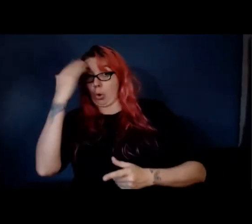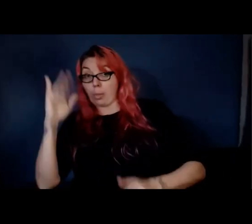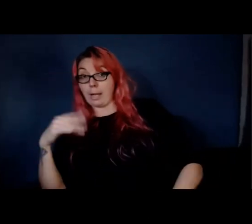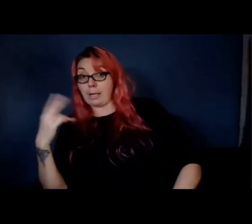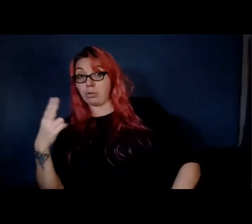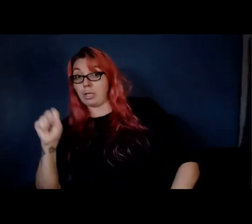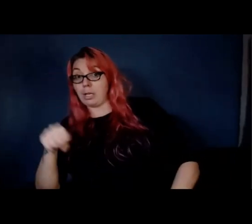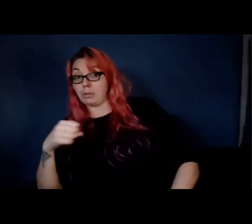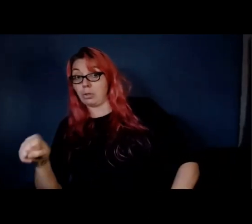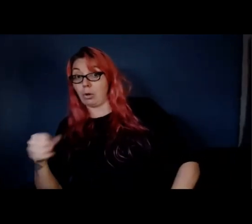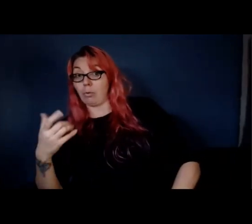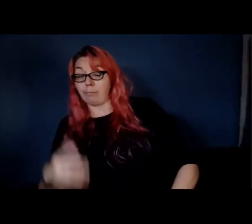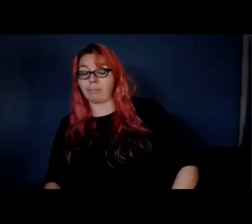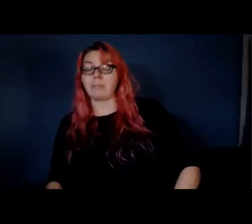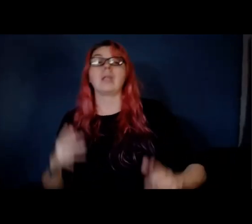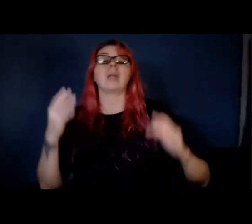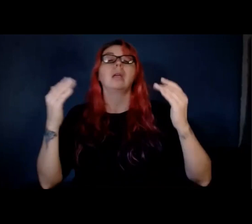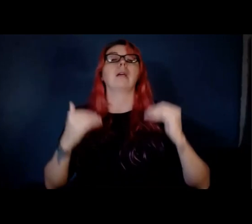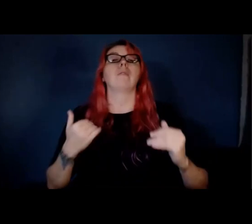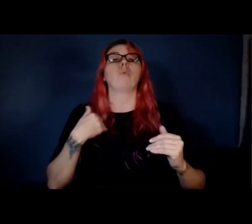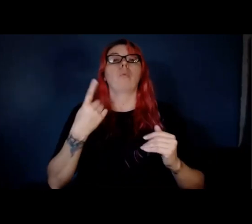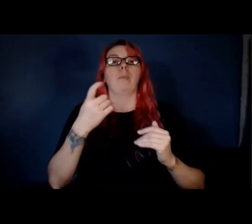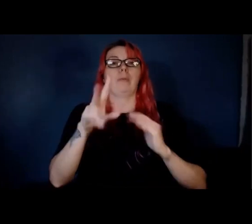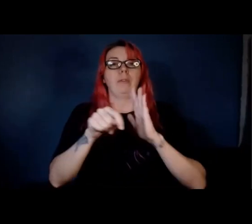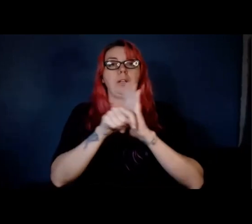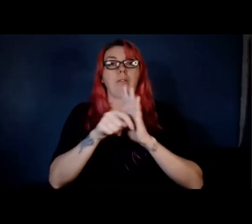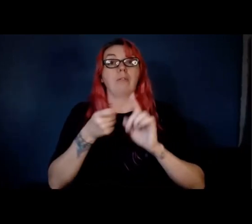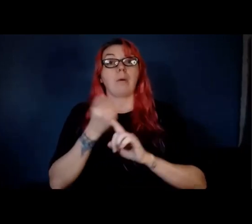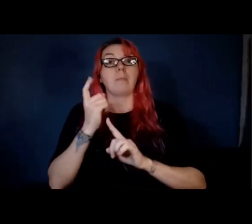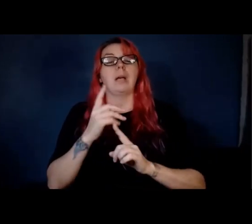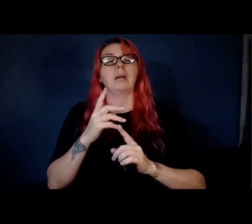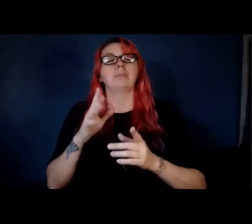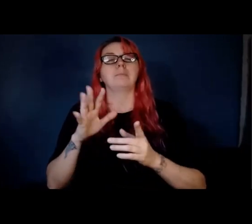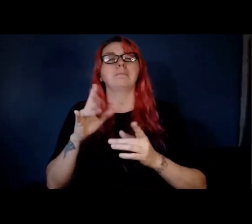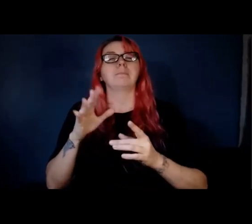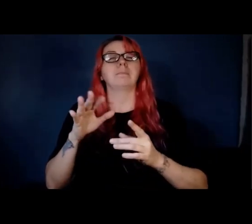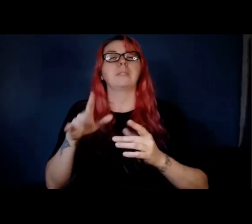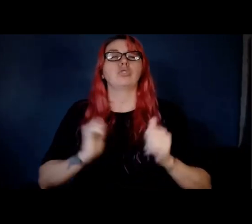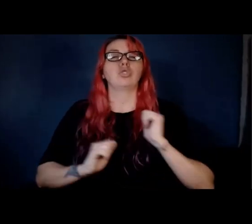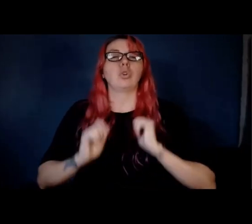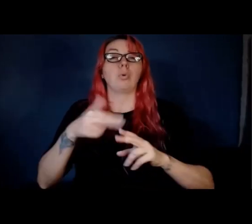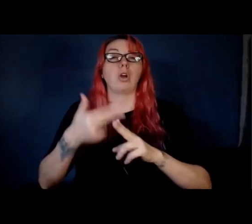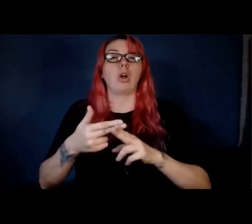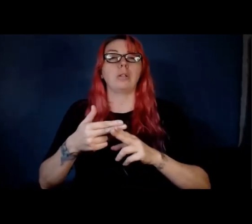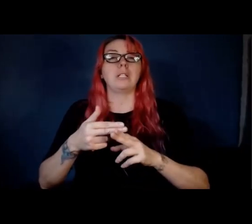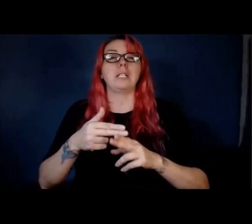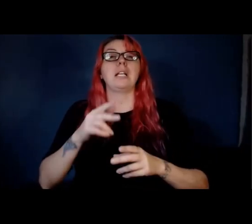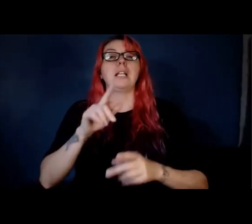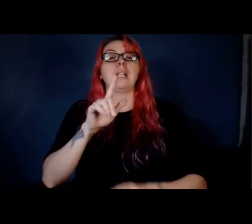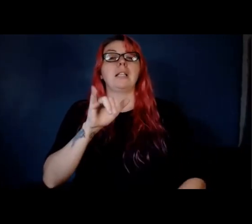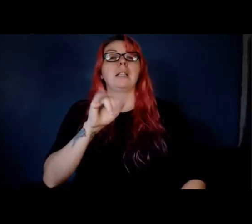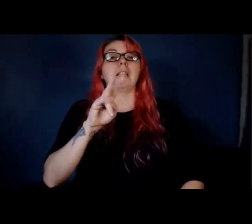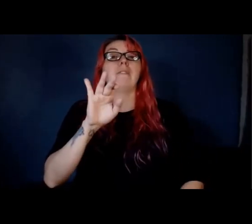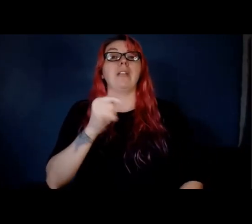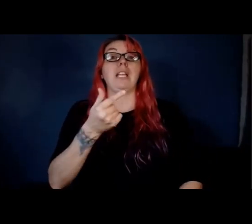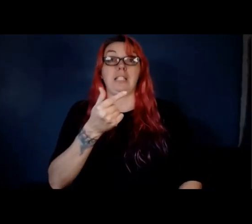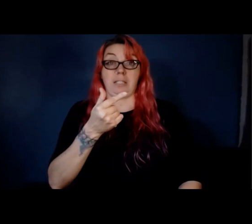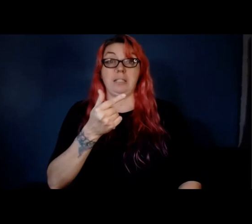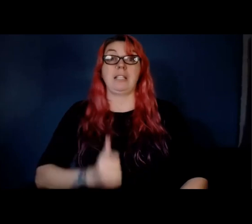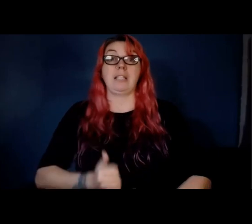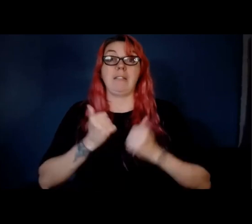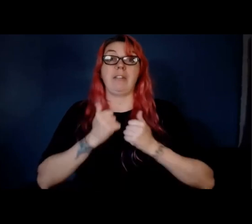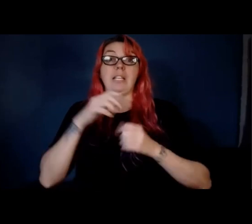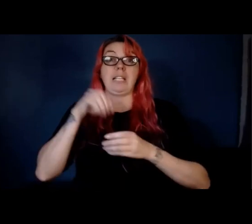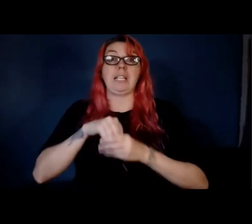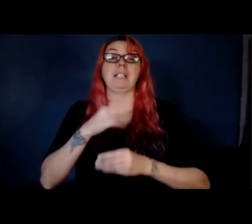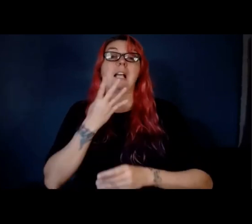called Living in Color. And it talks a bit about anti-Black racism, so the underpinnings of that in Canada quite specifically. So I'm just going to play